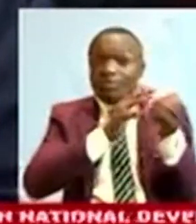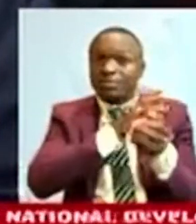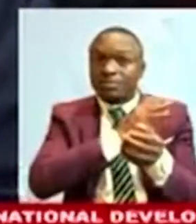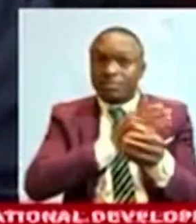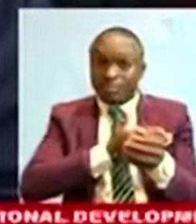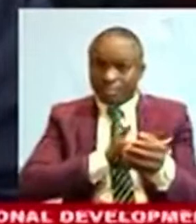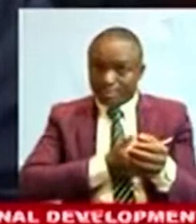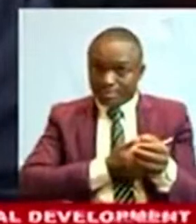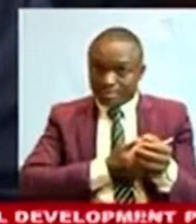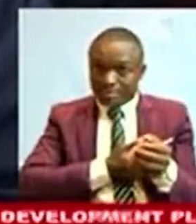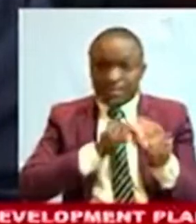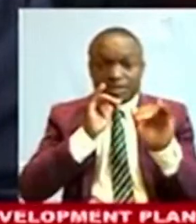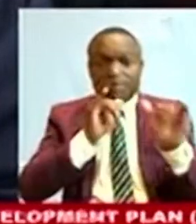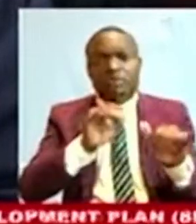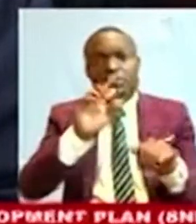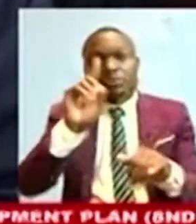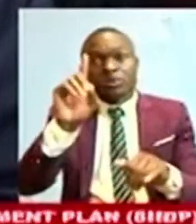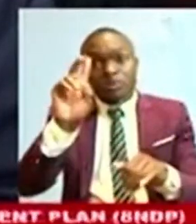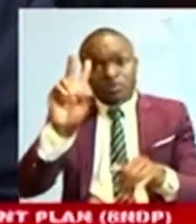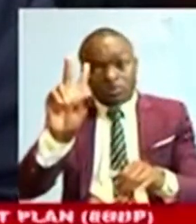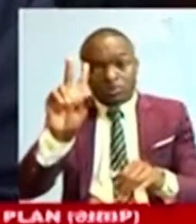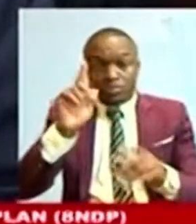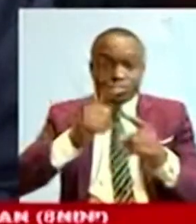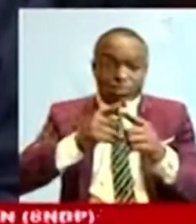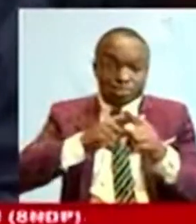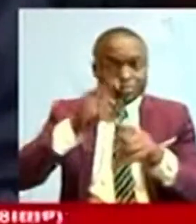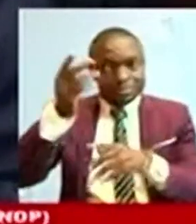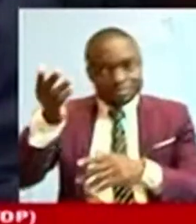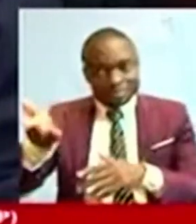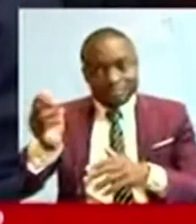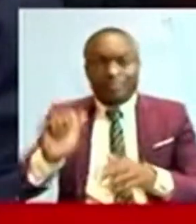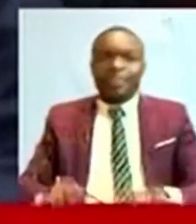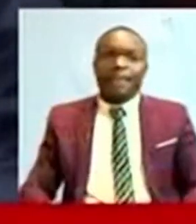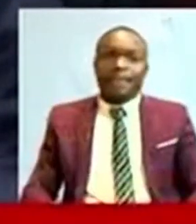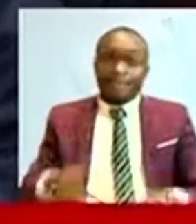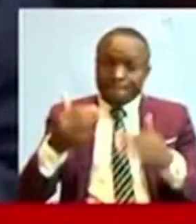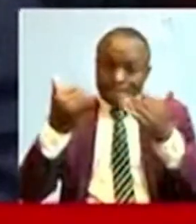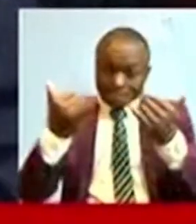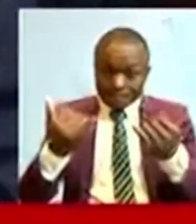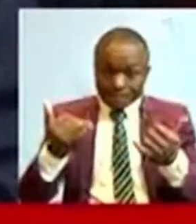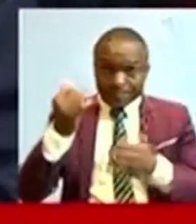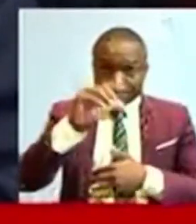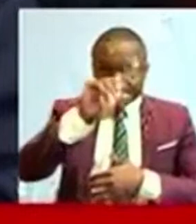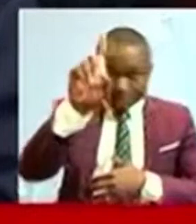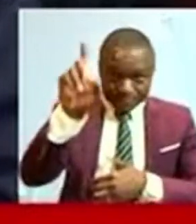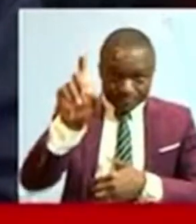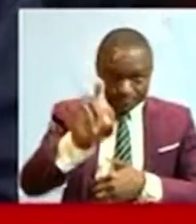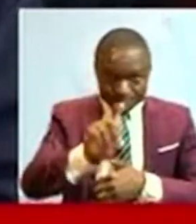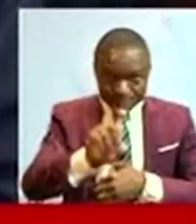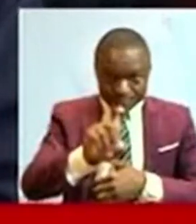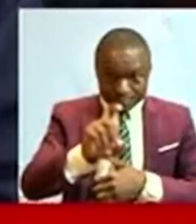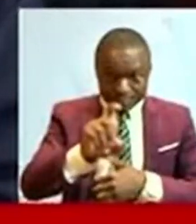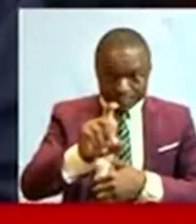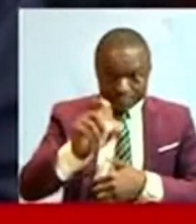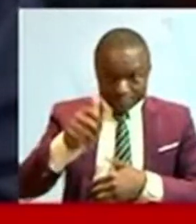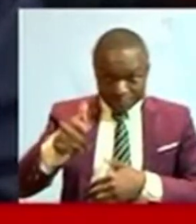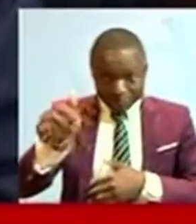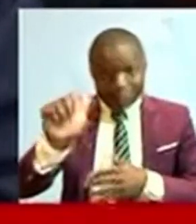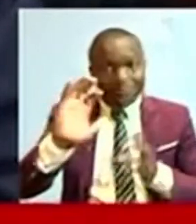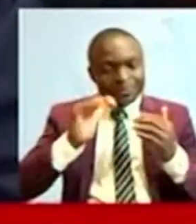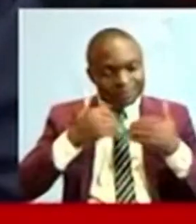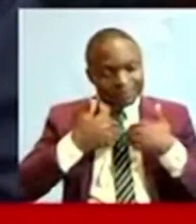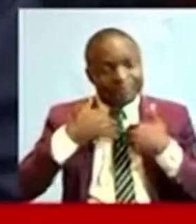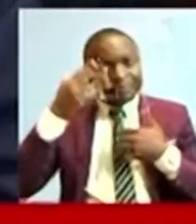or two. Now, the question that has always been coming to me is, why